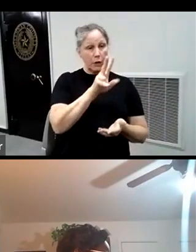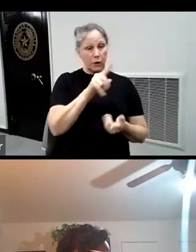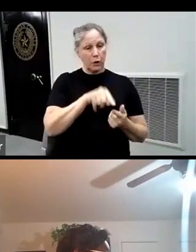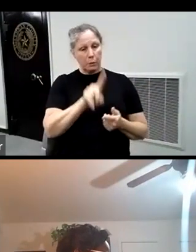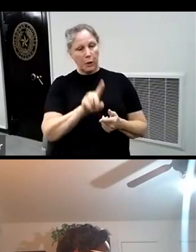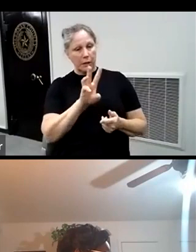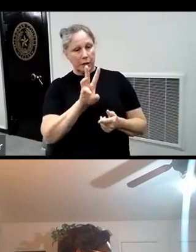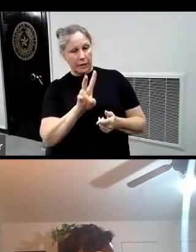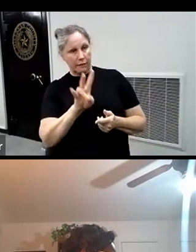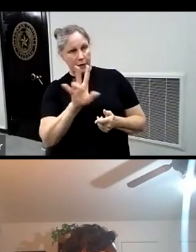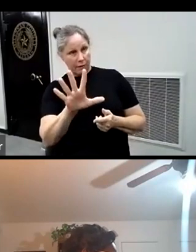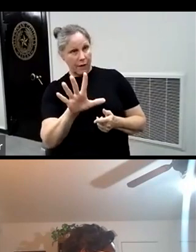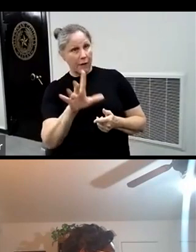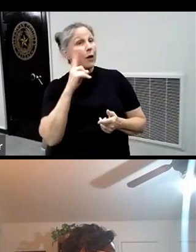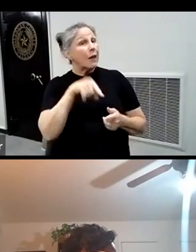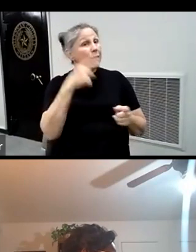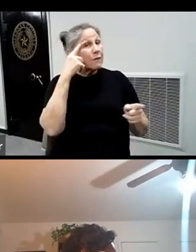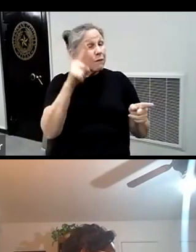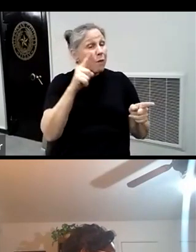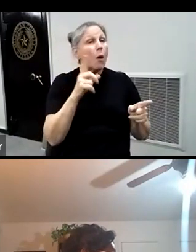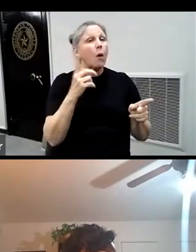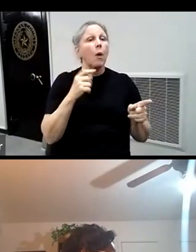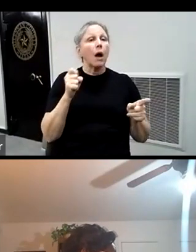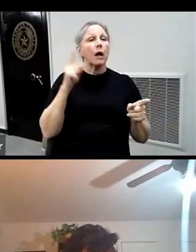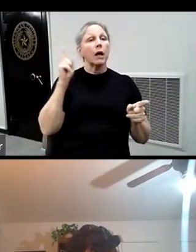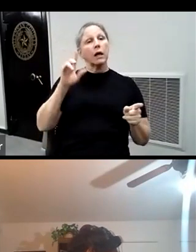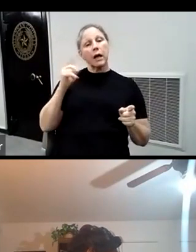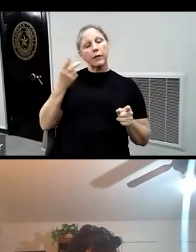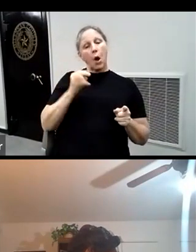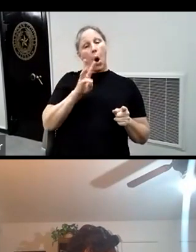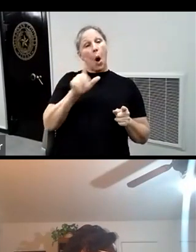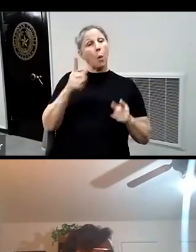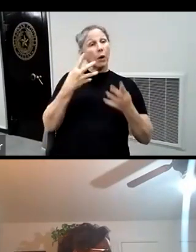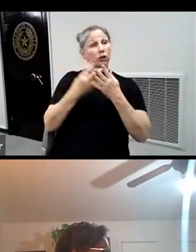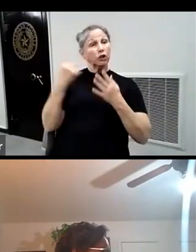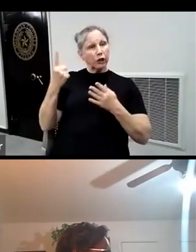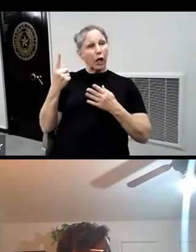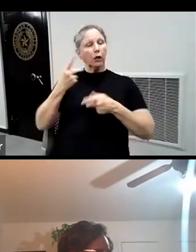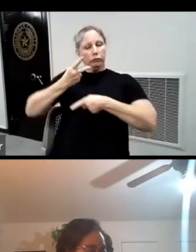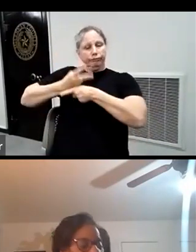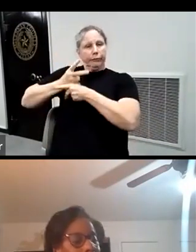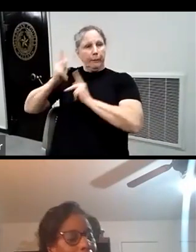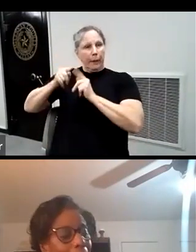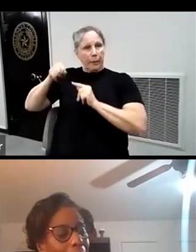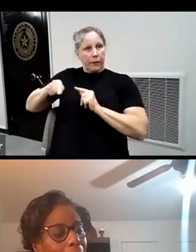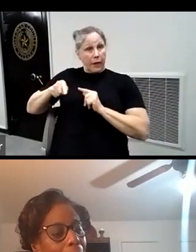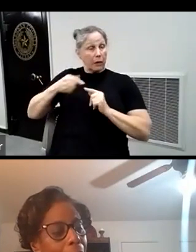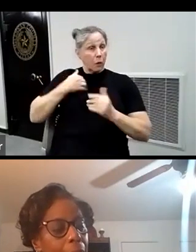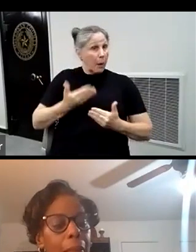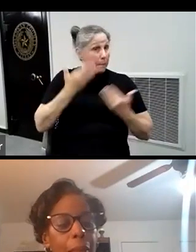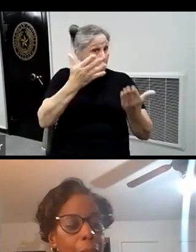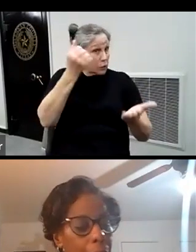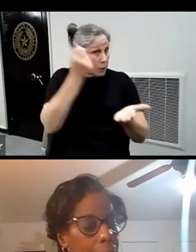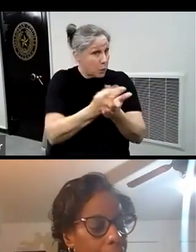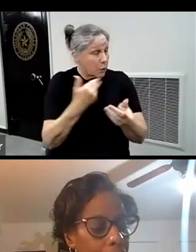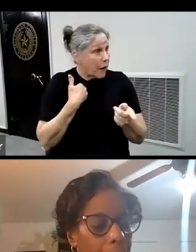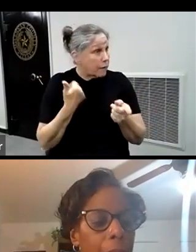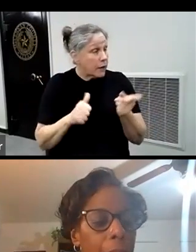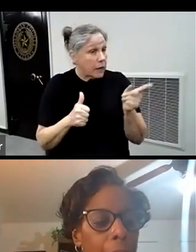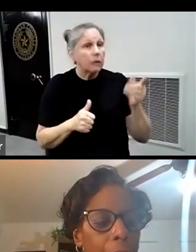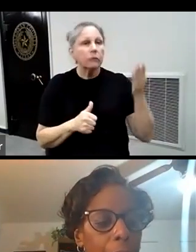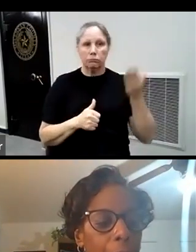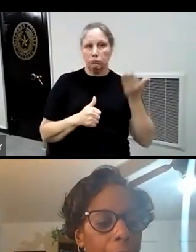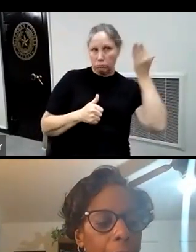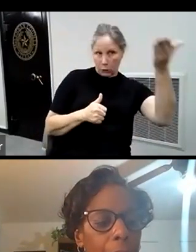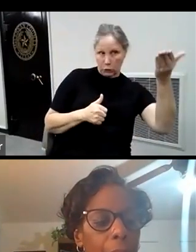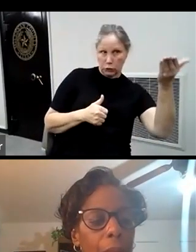$24,532.75 for detainee services at the Jack Harlow Detention Center. Is there a motion to approve?